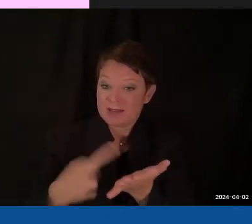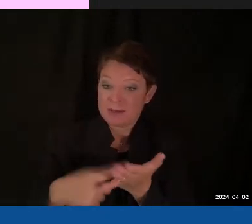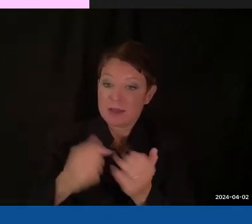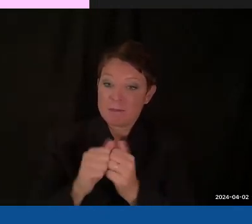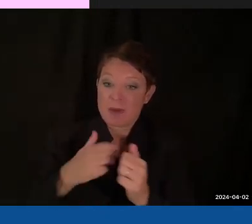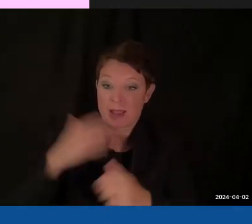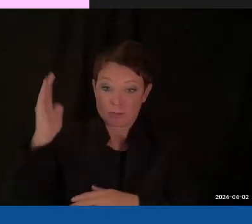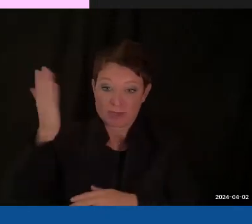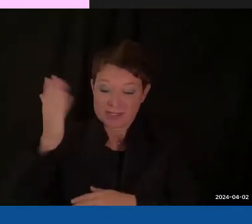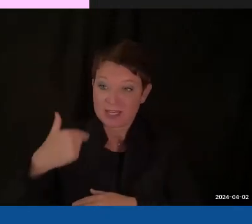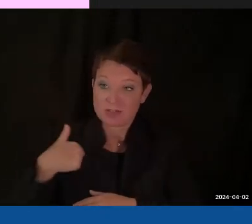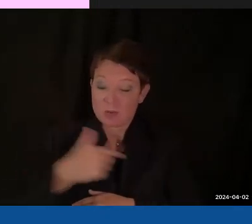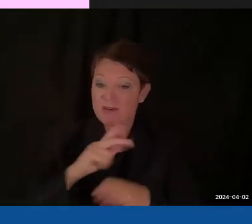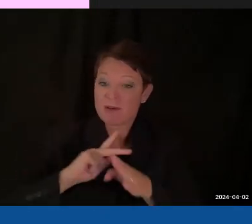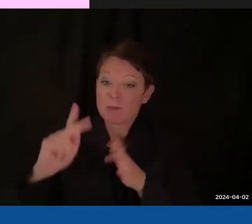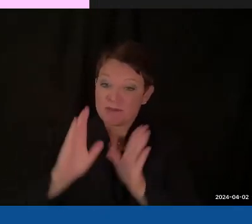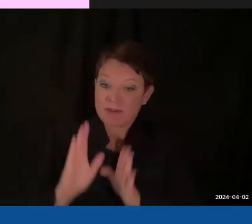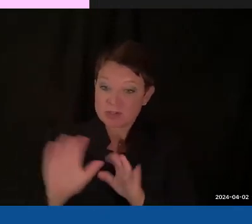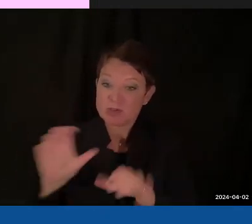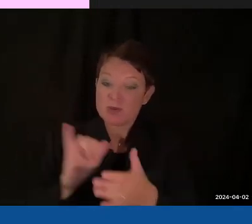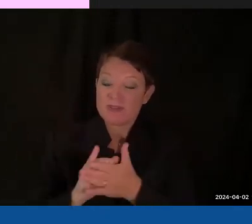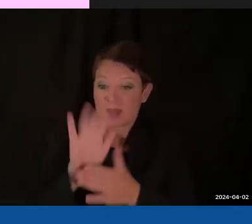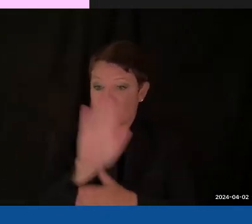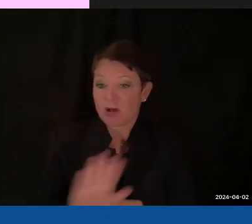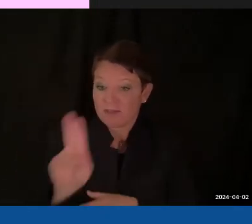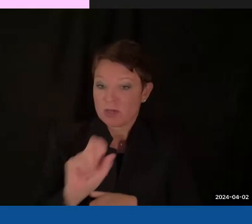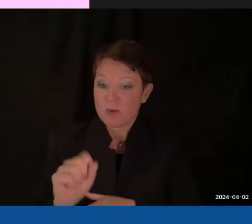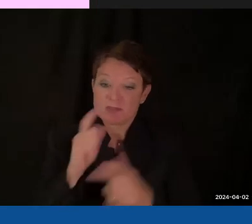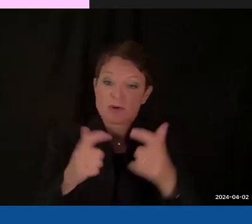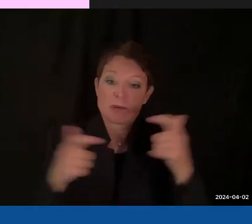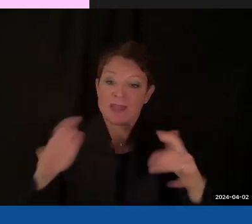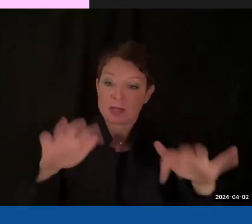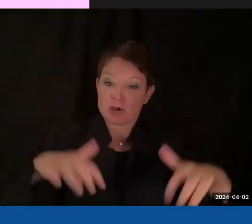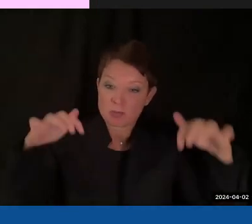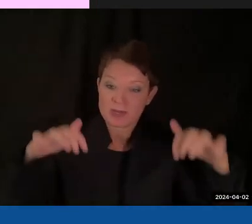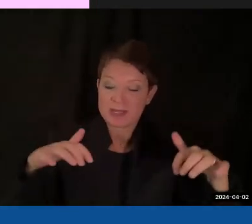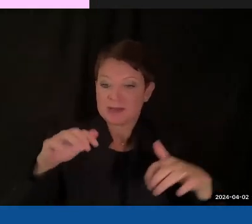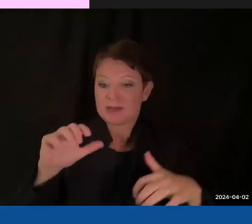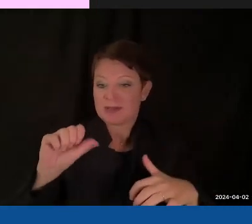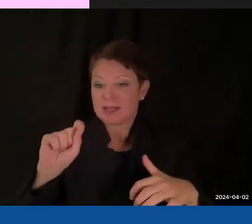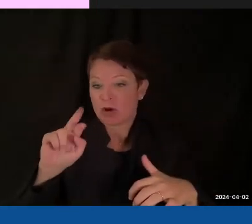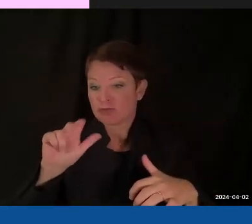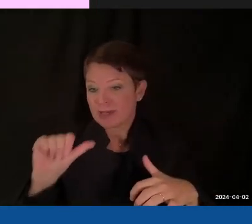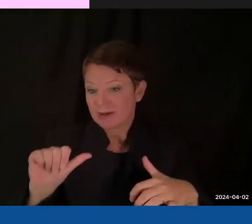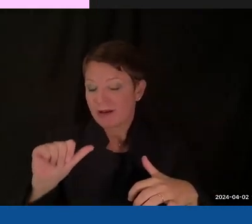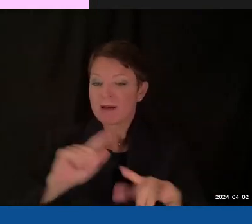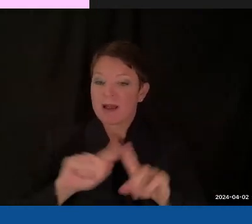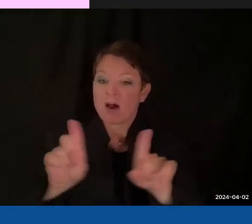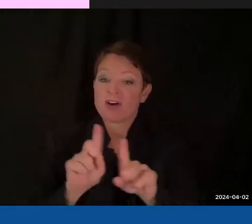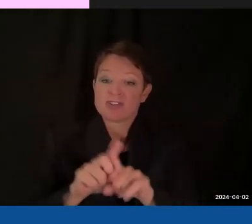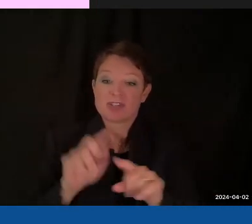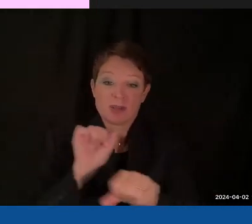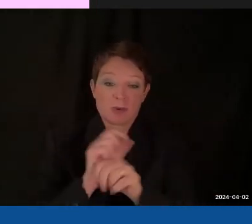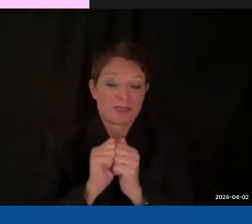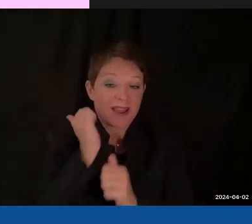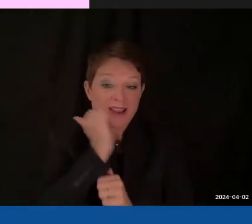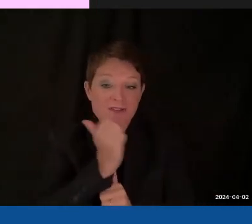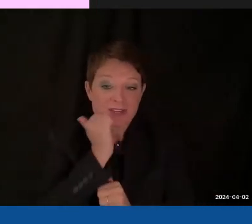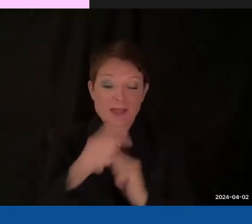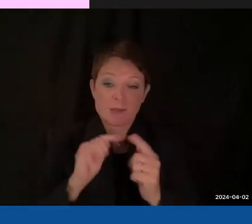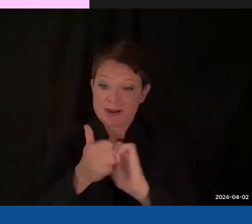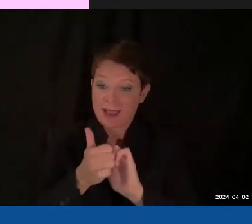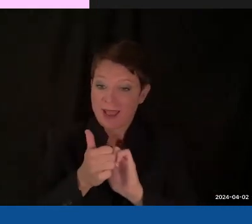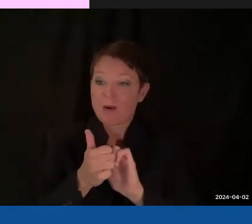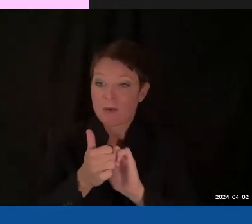presentation, we have professionals that do that across the country for major arenas, stadiums, and they deal with it on a daily basis in terms of